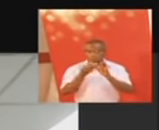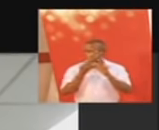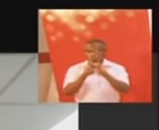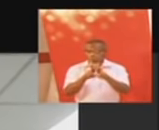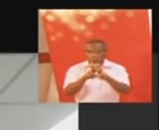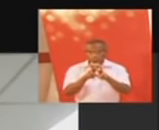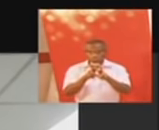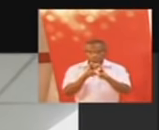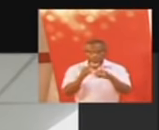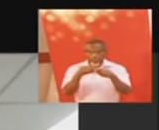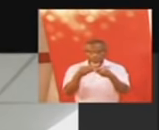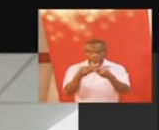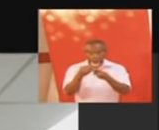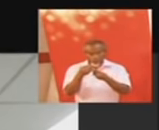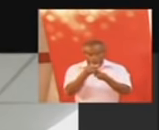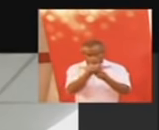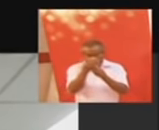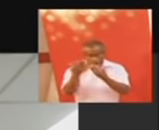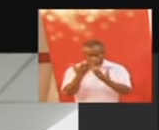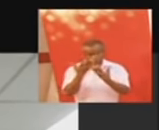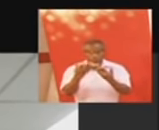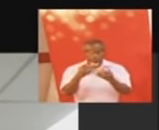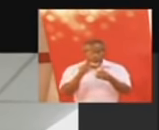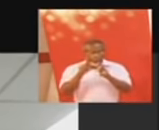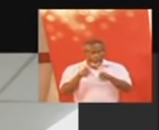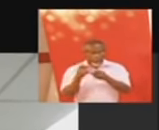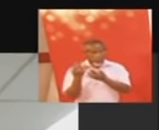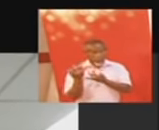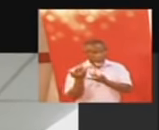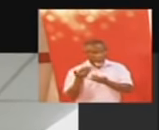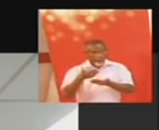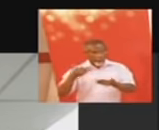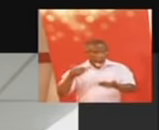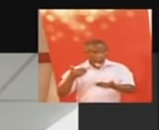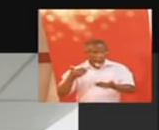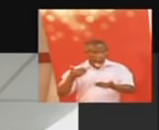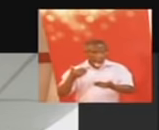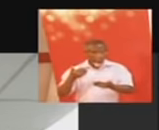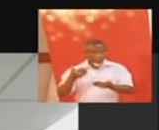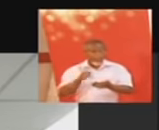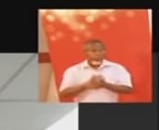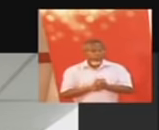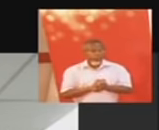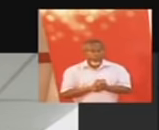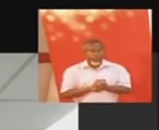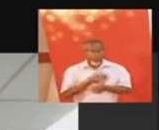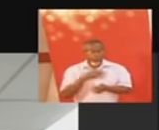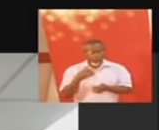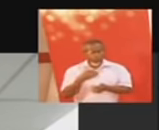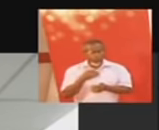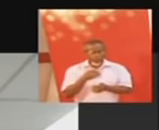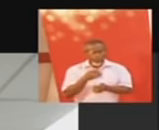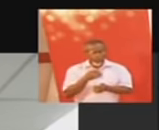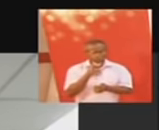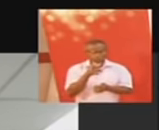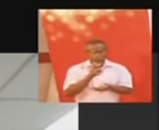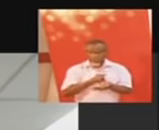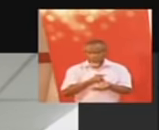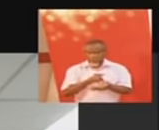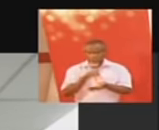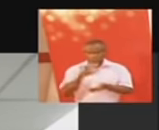two, to Dr. Earl, how does working with COVID-19 patients affect you and other young medical